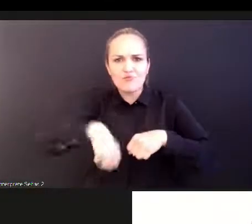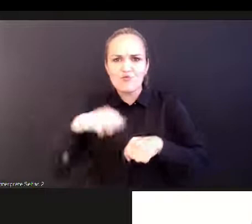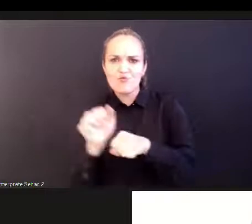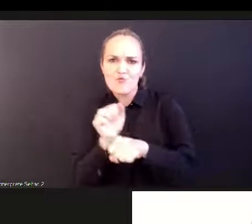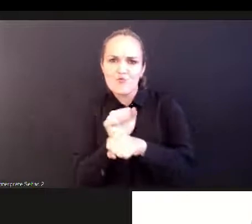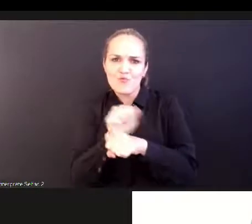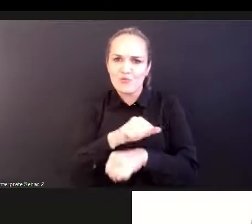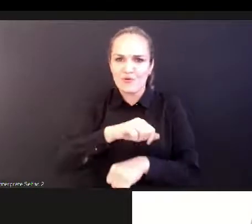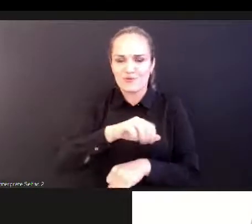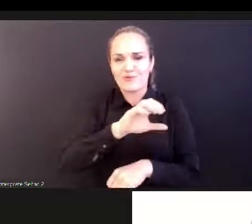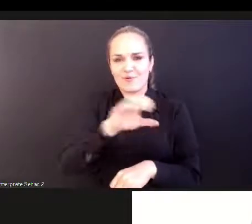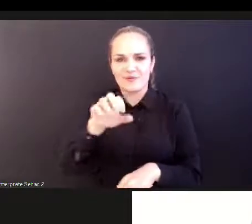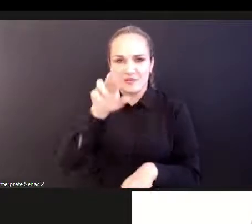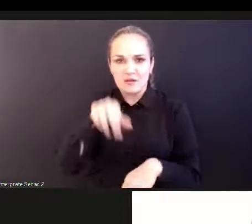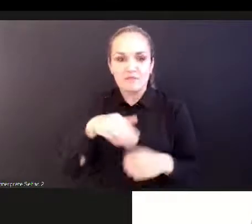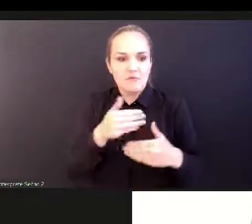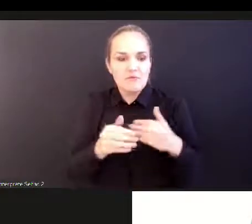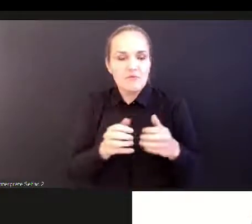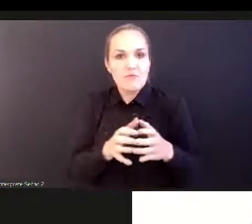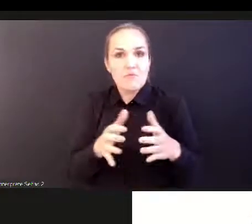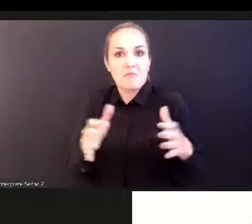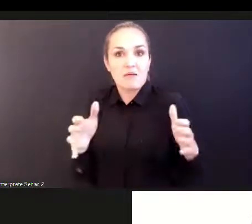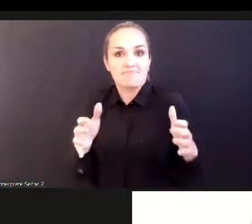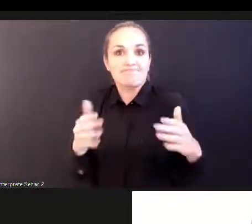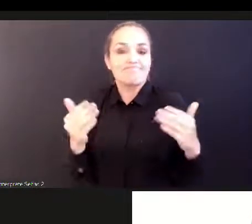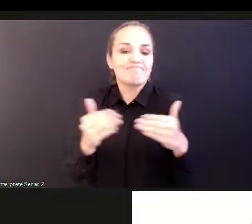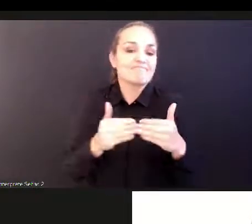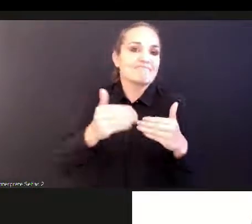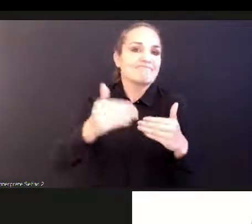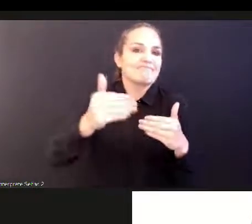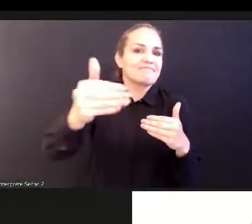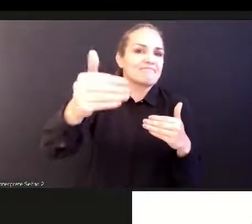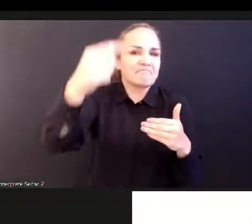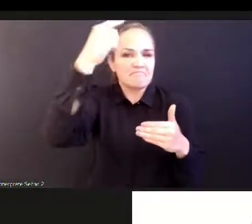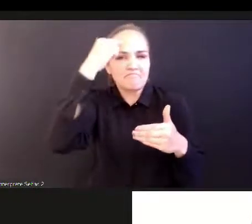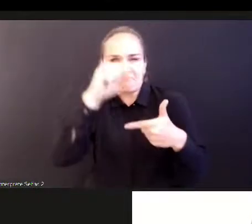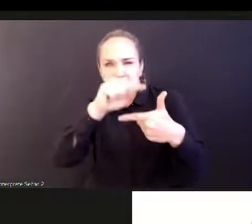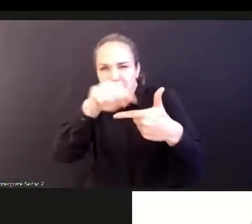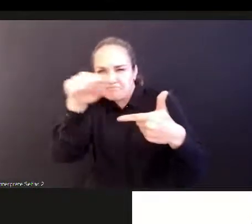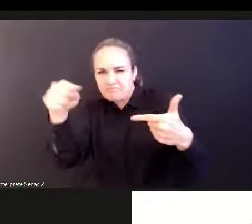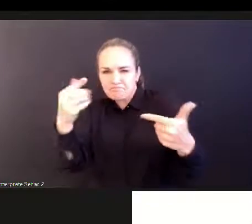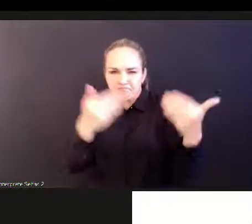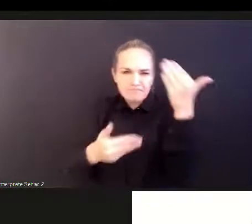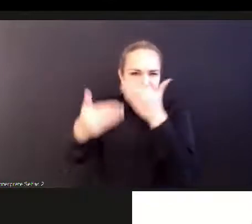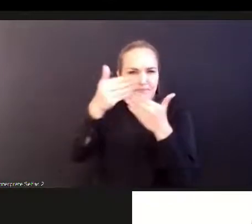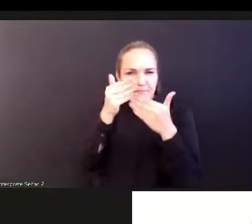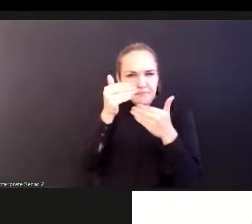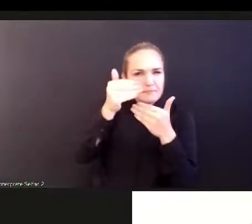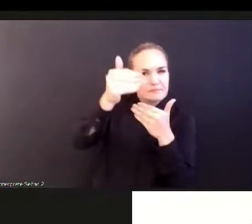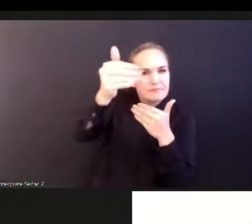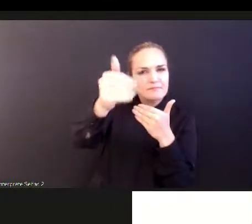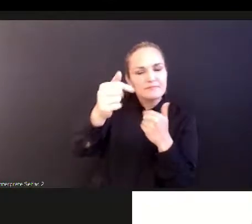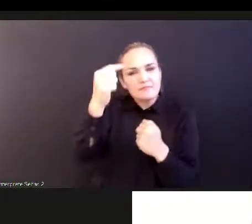also expecting, based on our estimations for this last 2 quarters, that we probably will have a